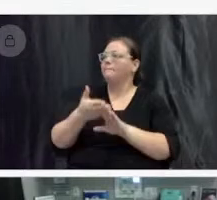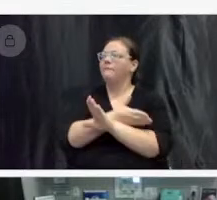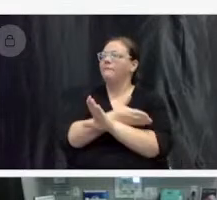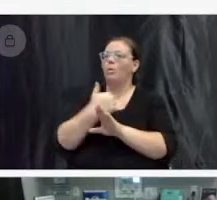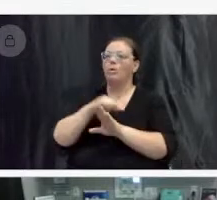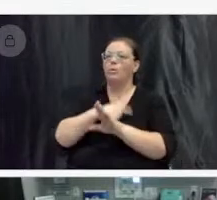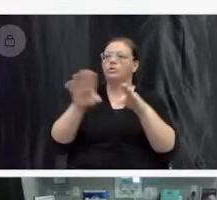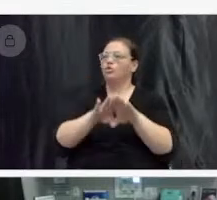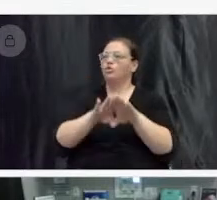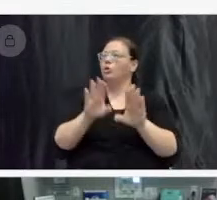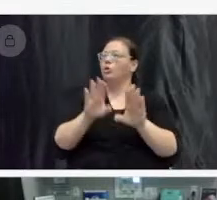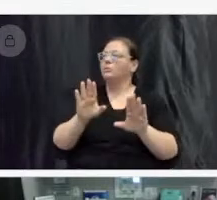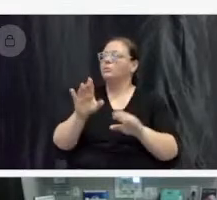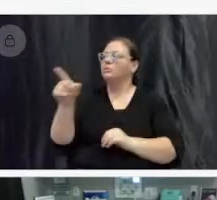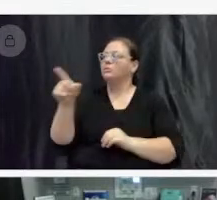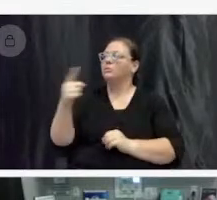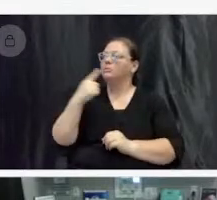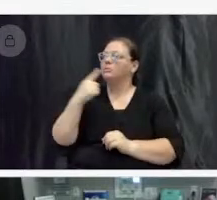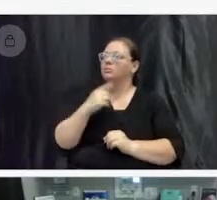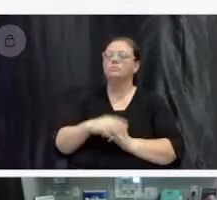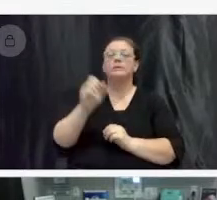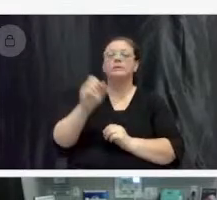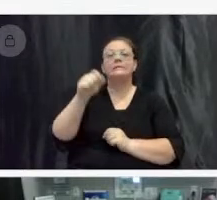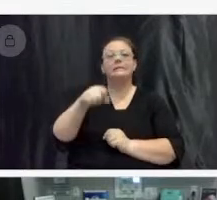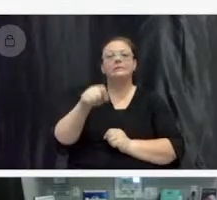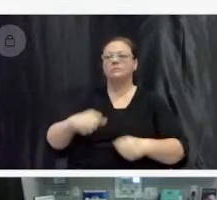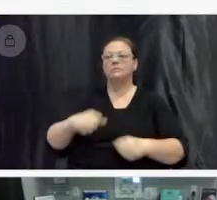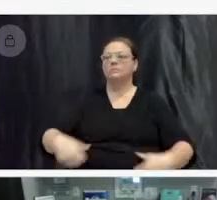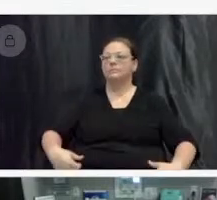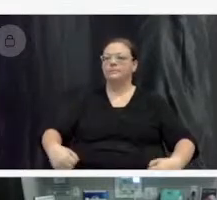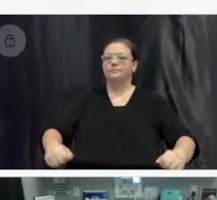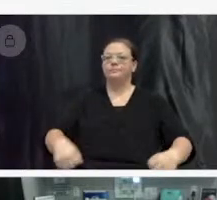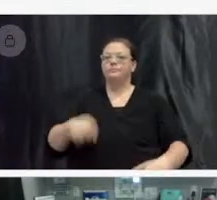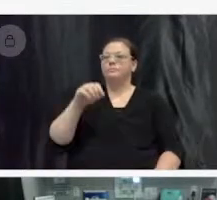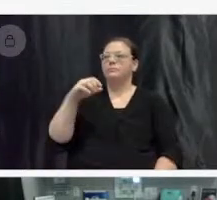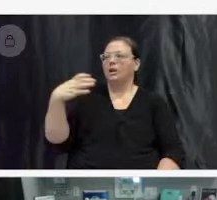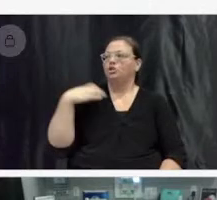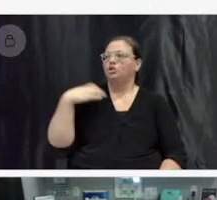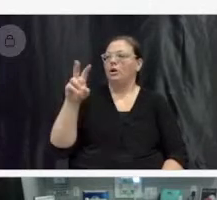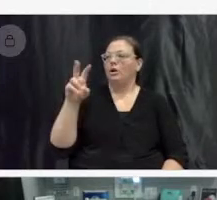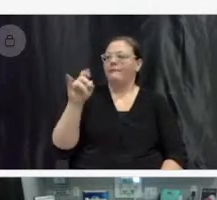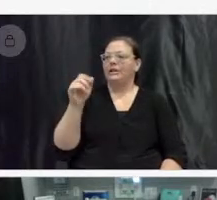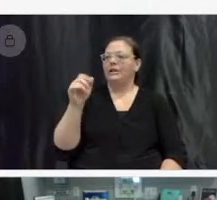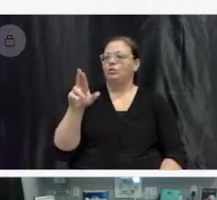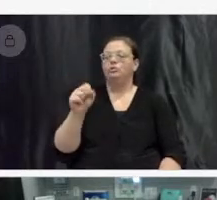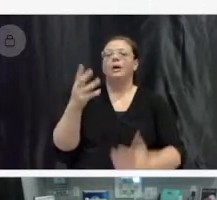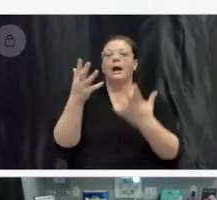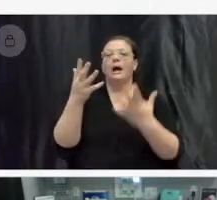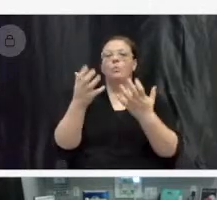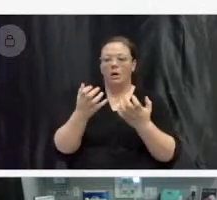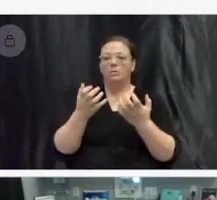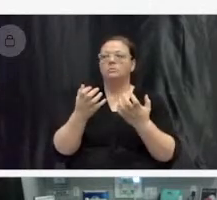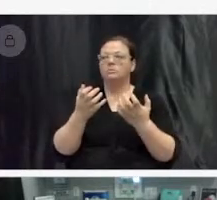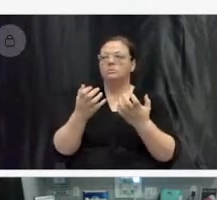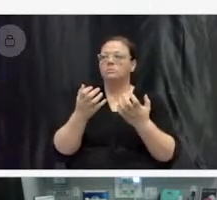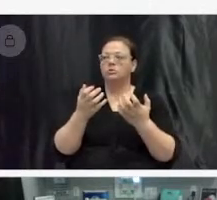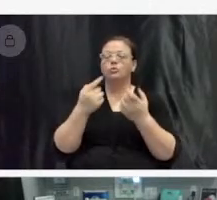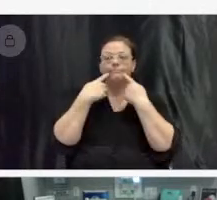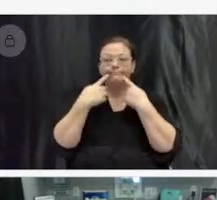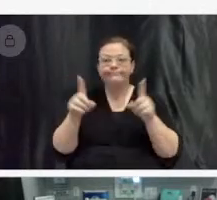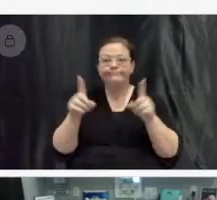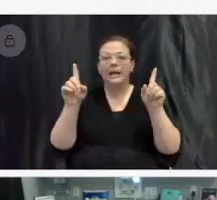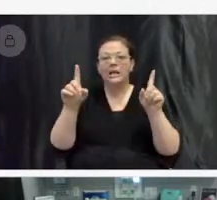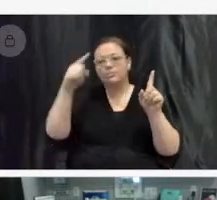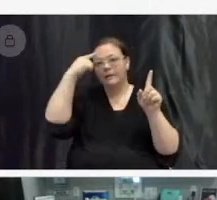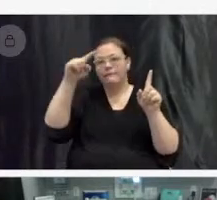adjourn. Jamie, go ahead. Sorry. Yes, Chairman Vickers, I want to just make a announcement for